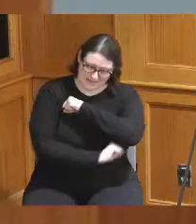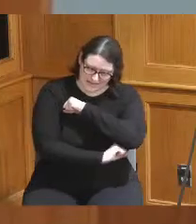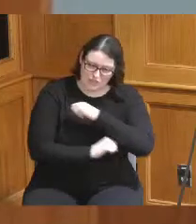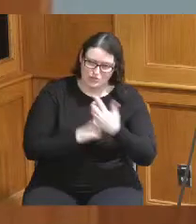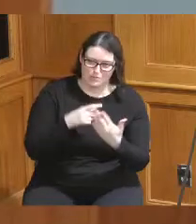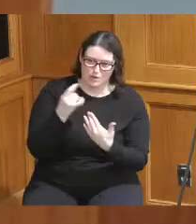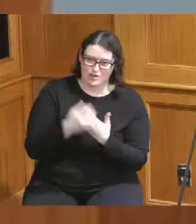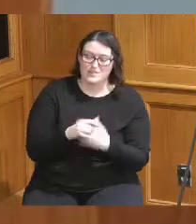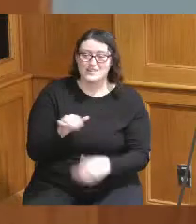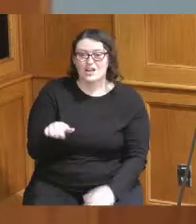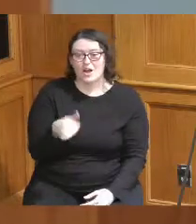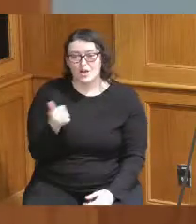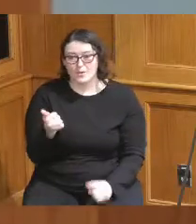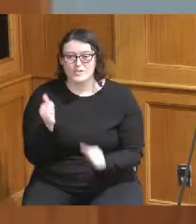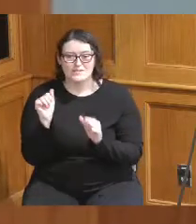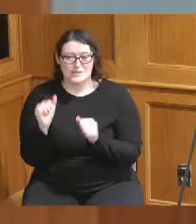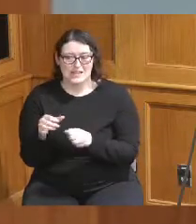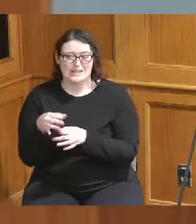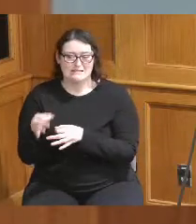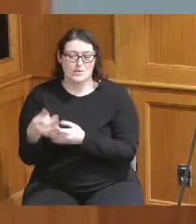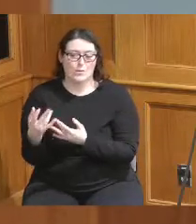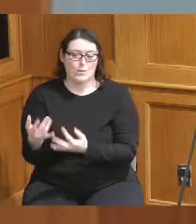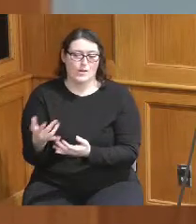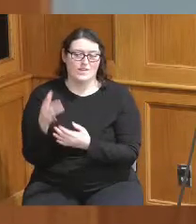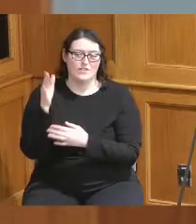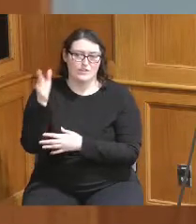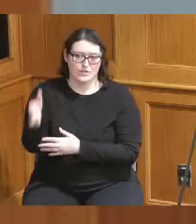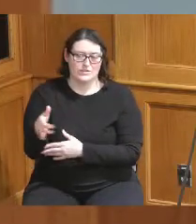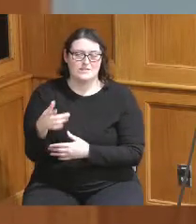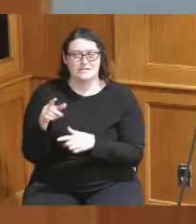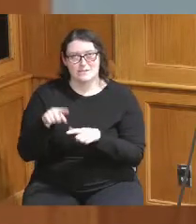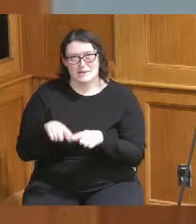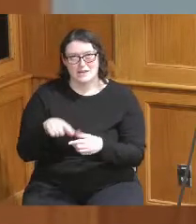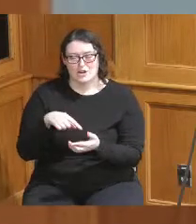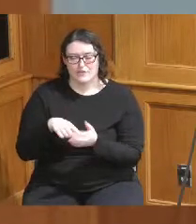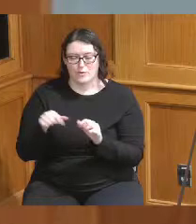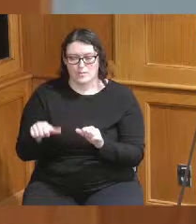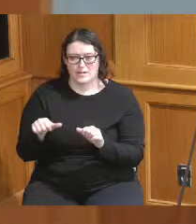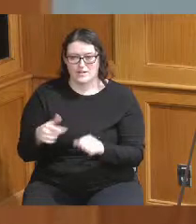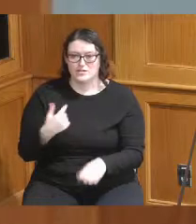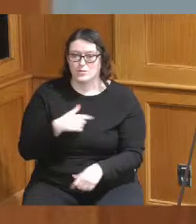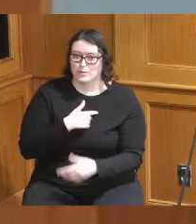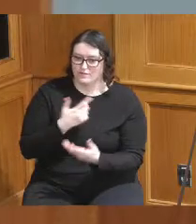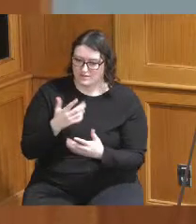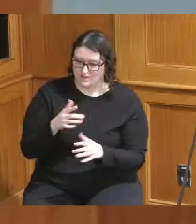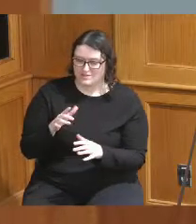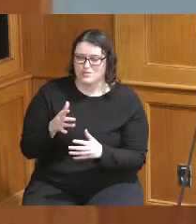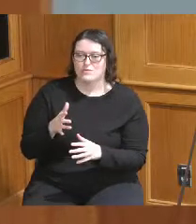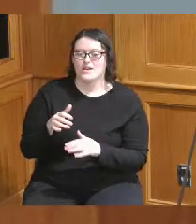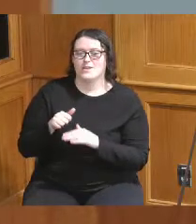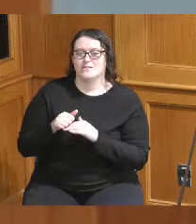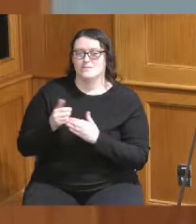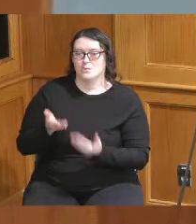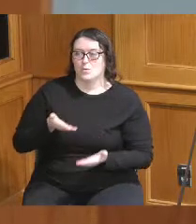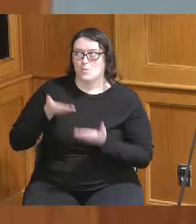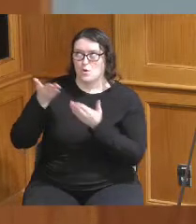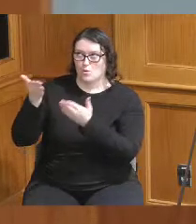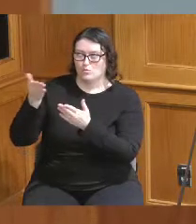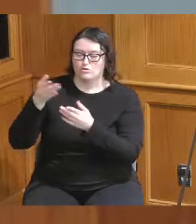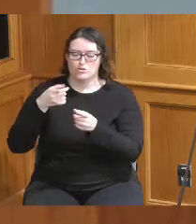ones in the future, depending on affordability. So yes, the county has made a proposal to the